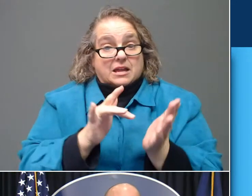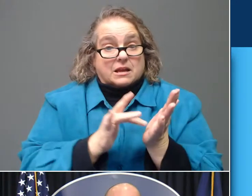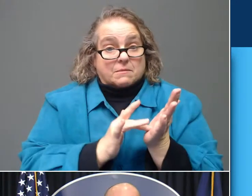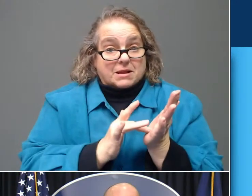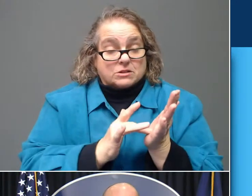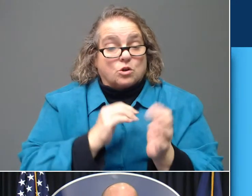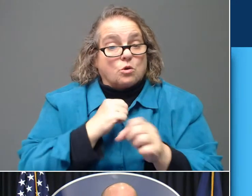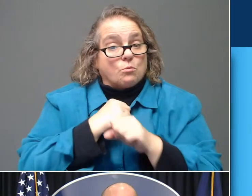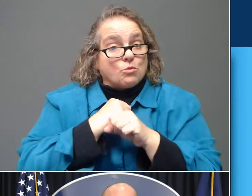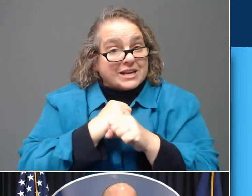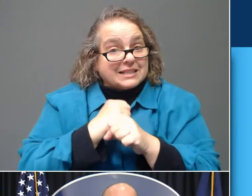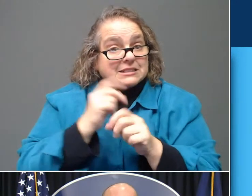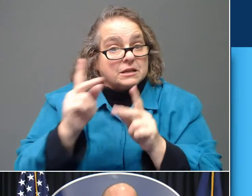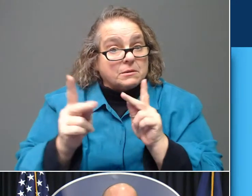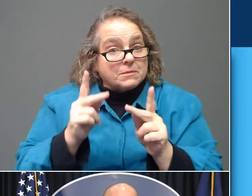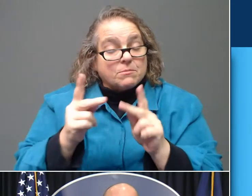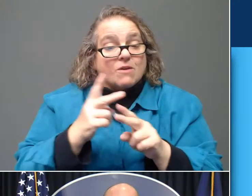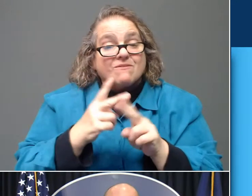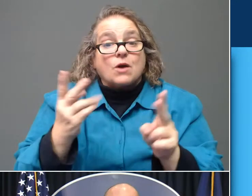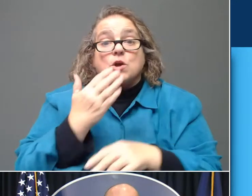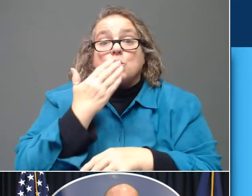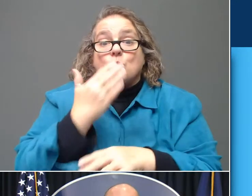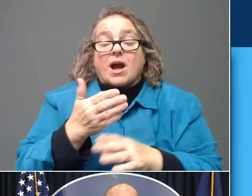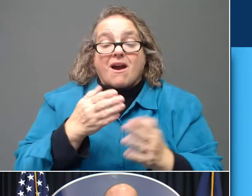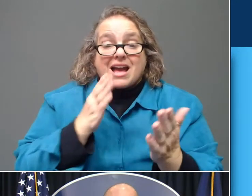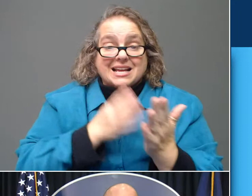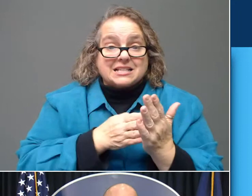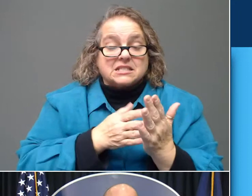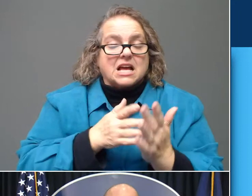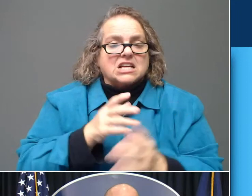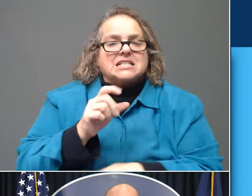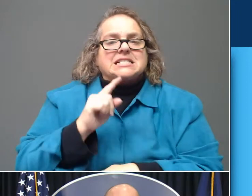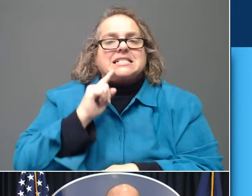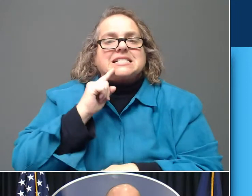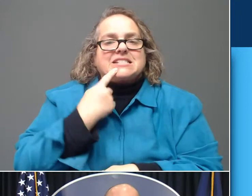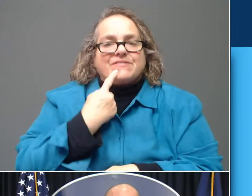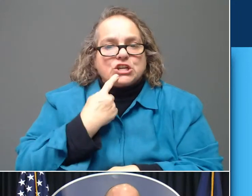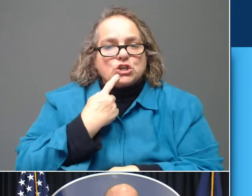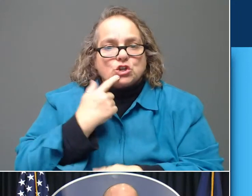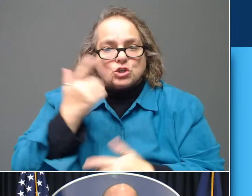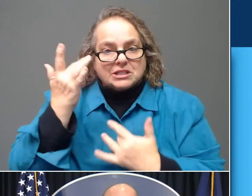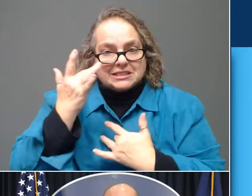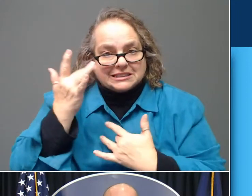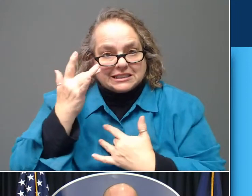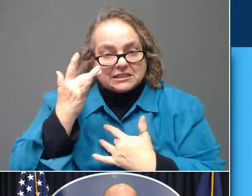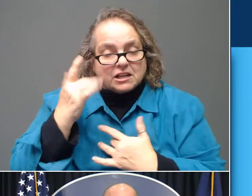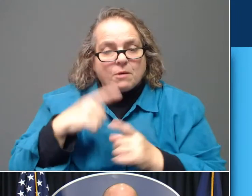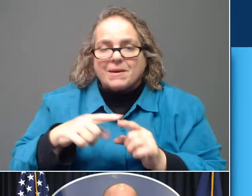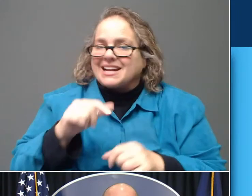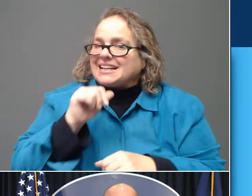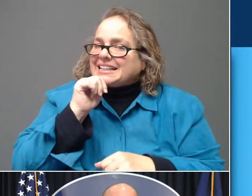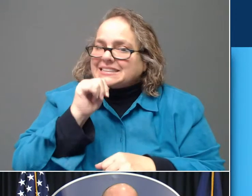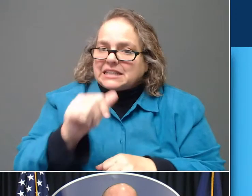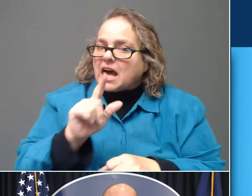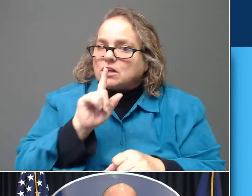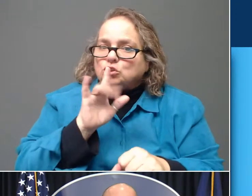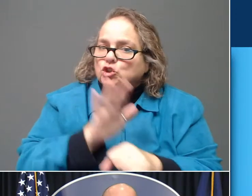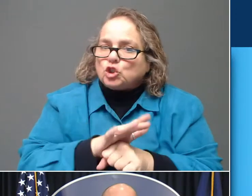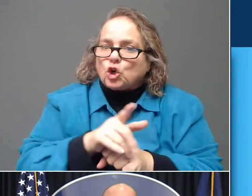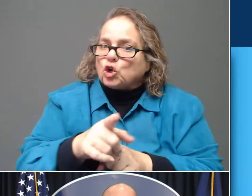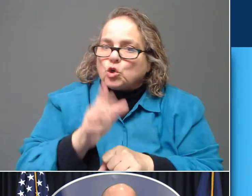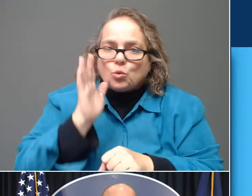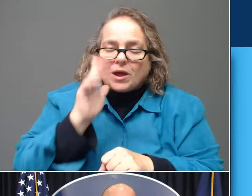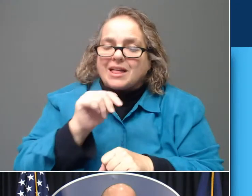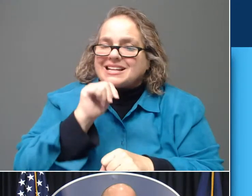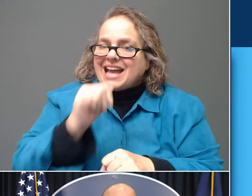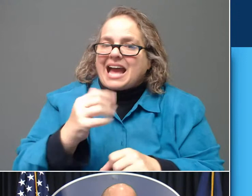people very, very well against severe COVID disease, but it does not ensure you won't get infected. You could still get infected and have